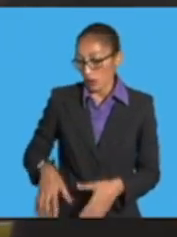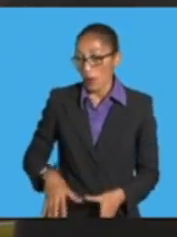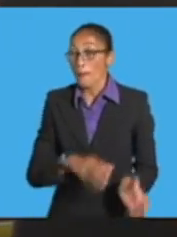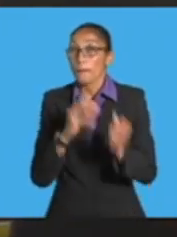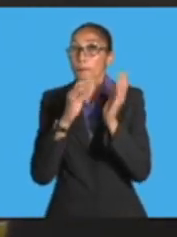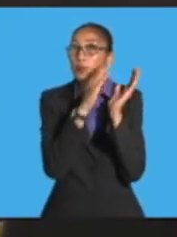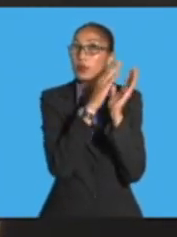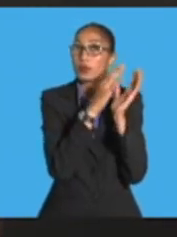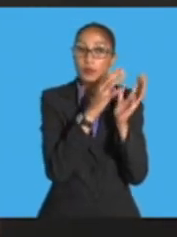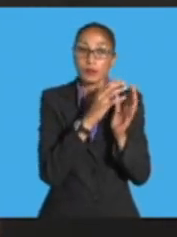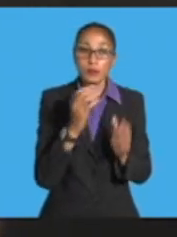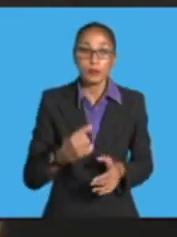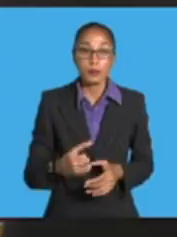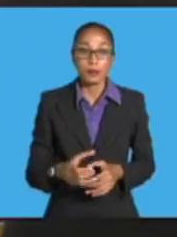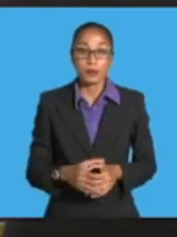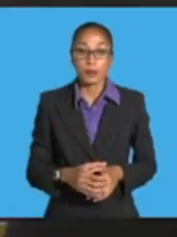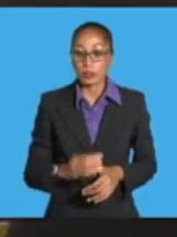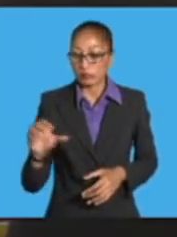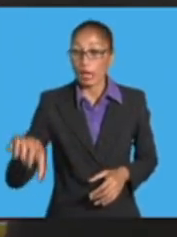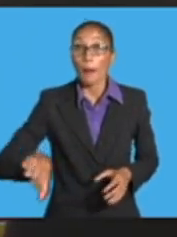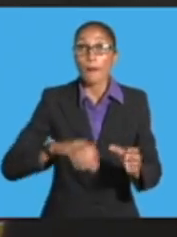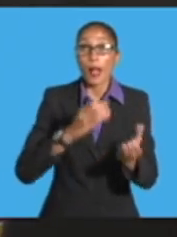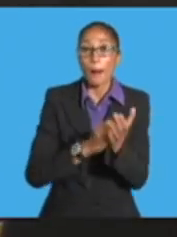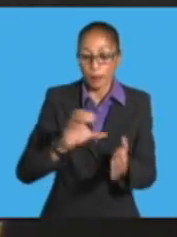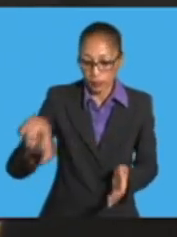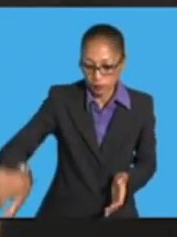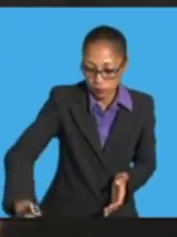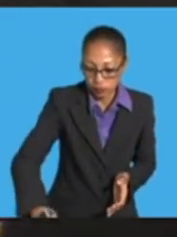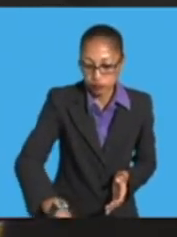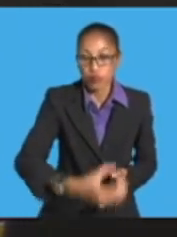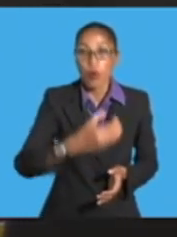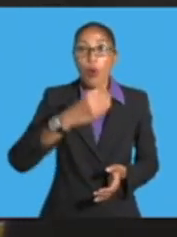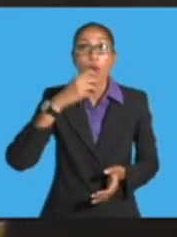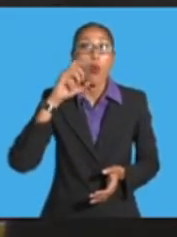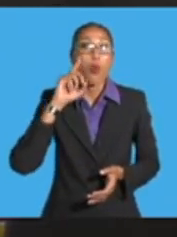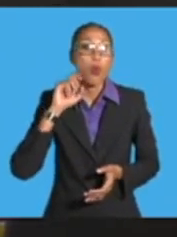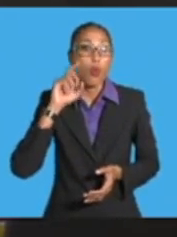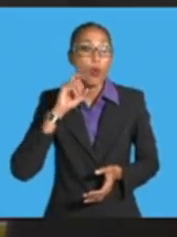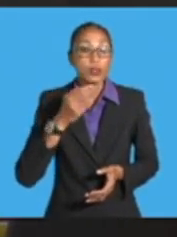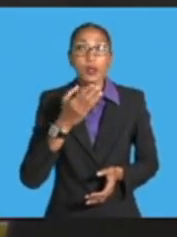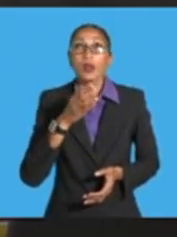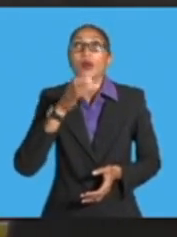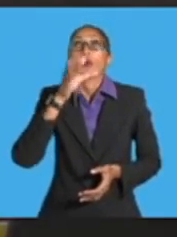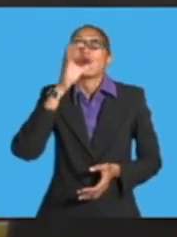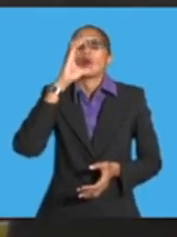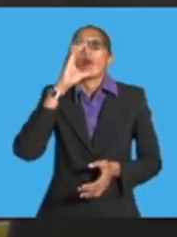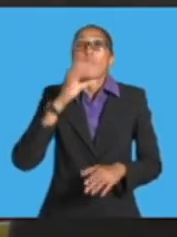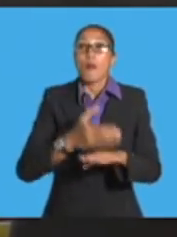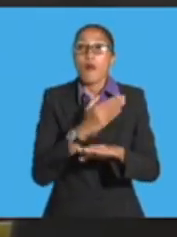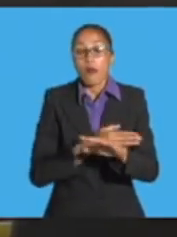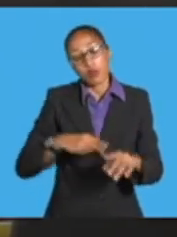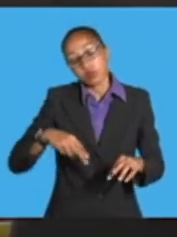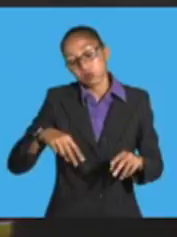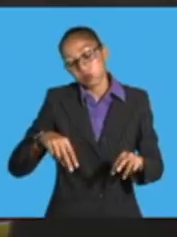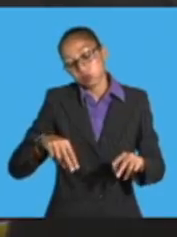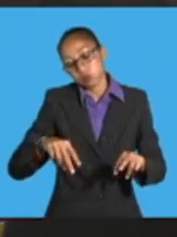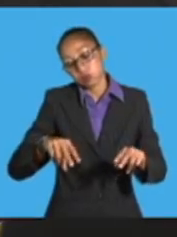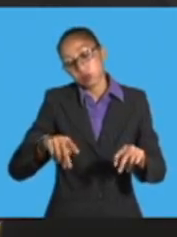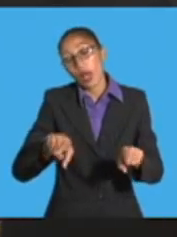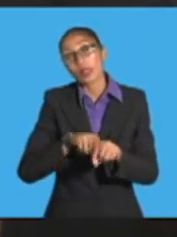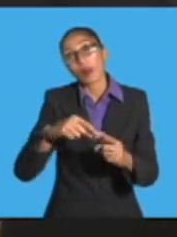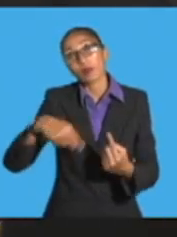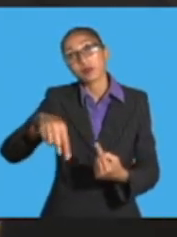bag and reached for the nearby creek to scoop some water to quench his thirst before continuing the usual